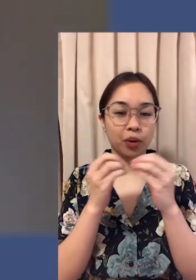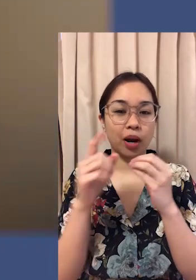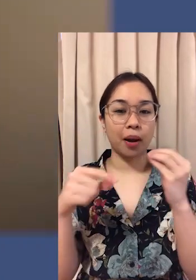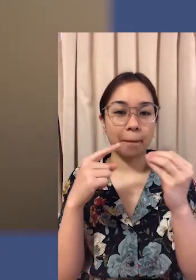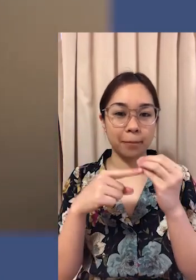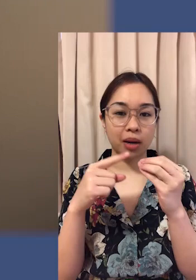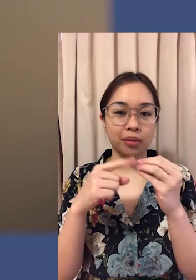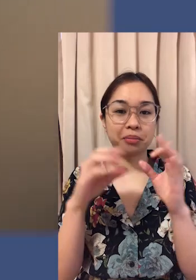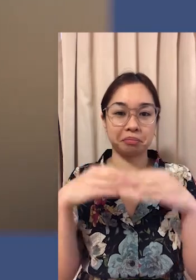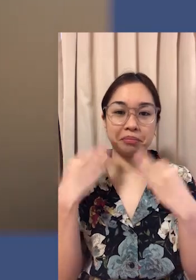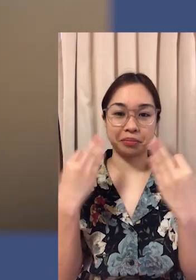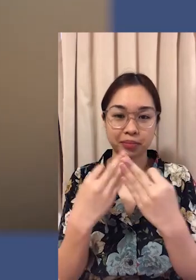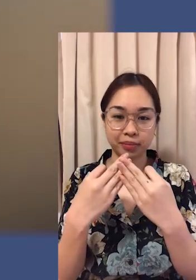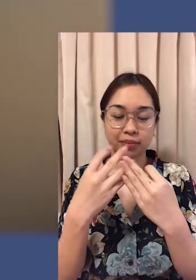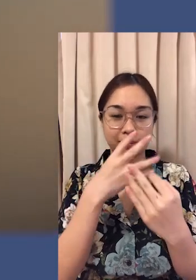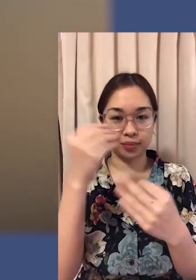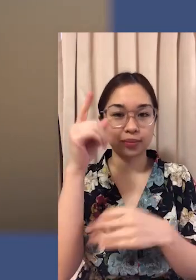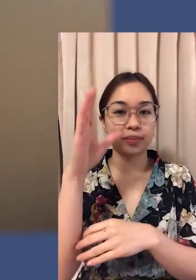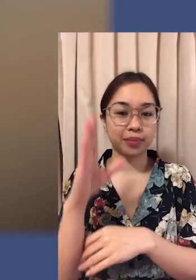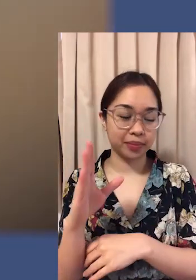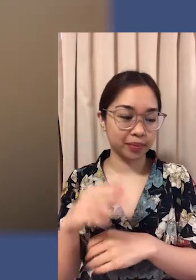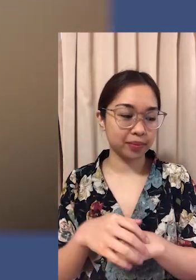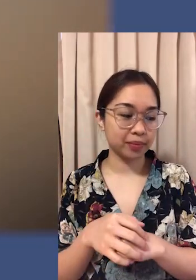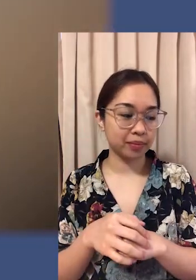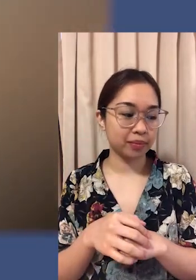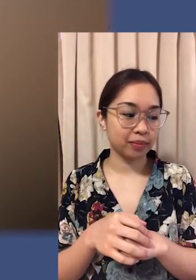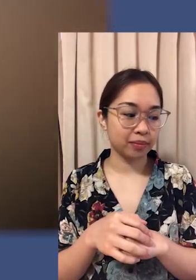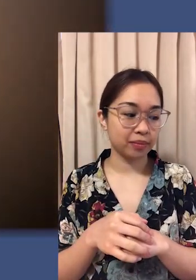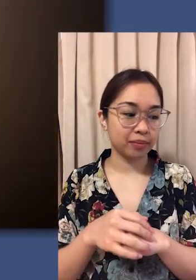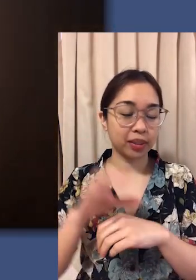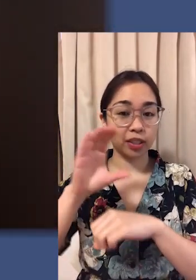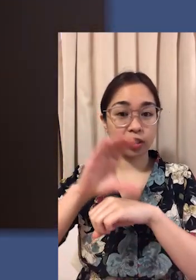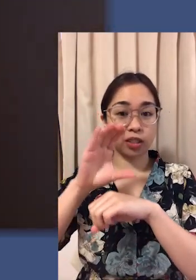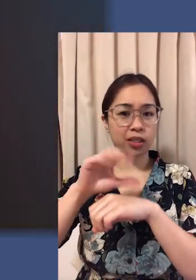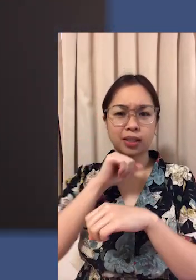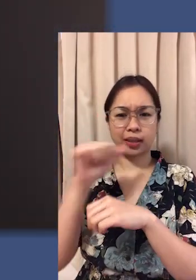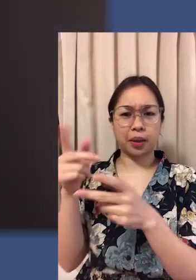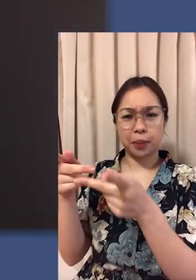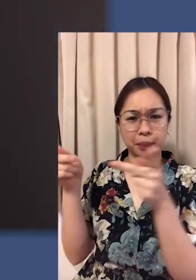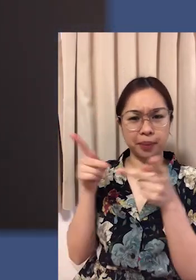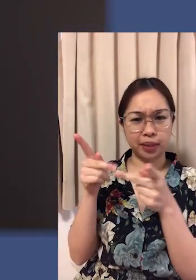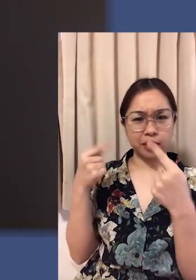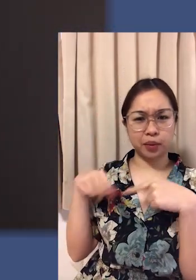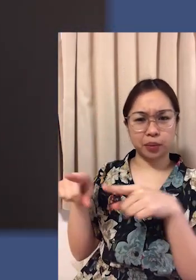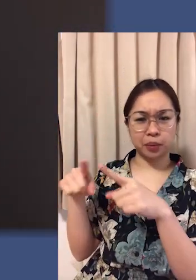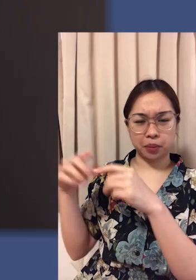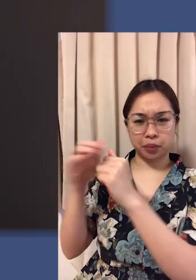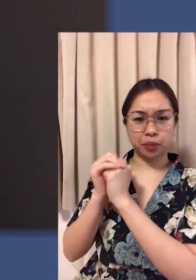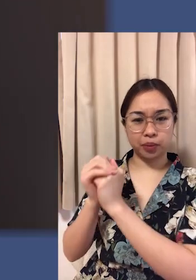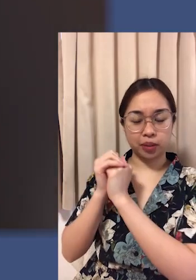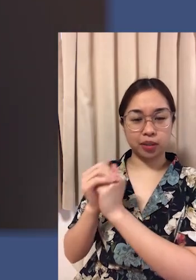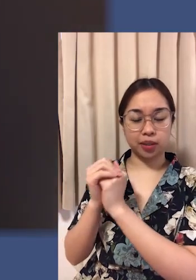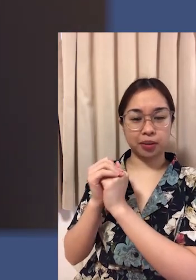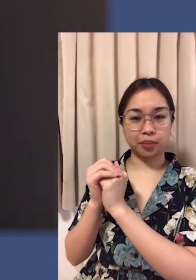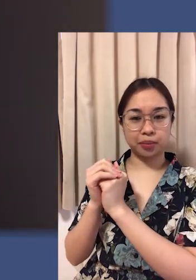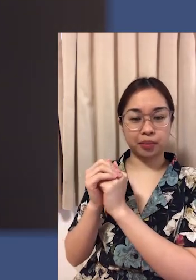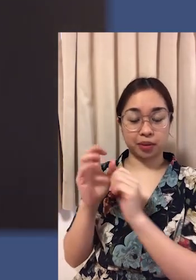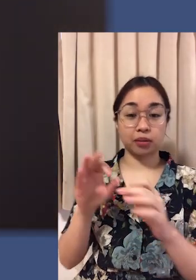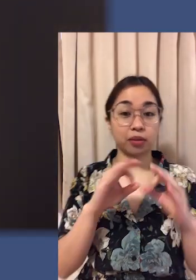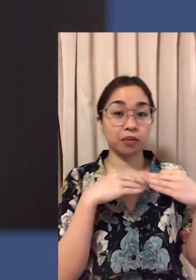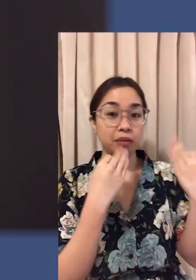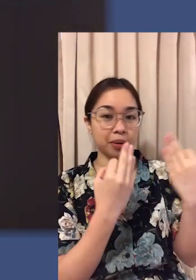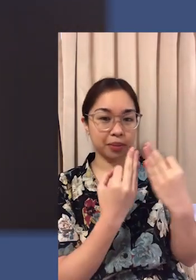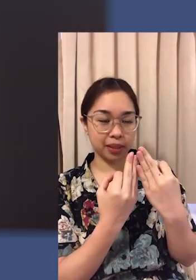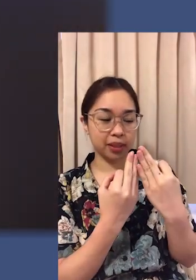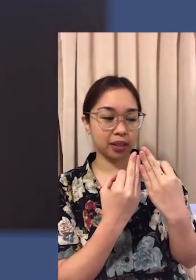other. Lastly, this pandemic taught us that the church is not about the place that we go to worship. As a